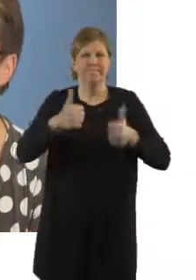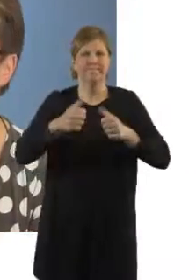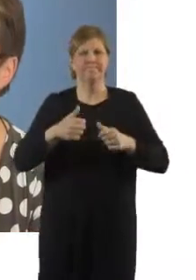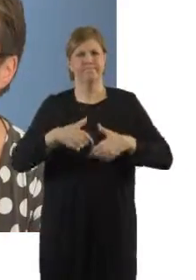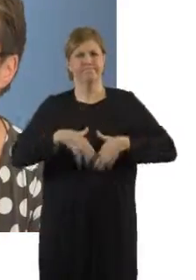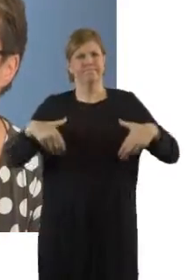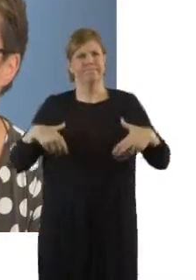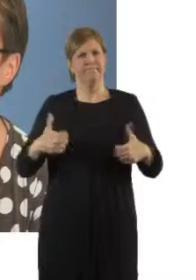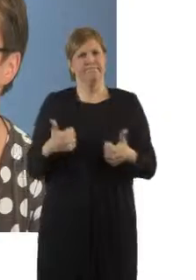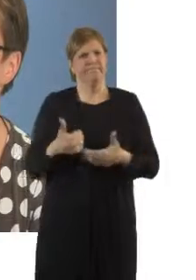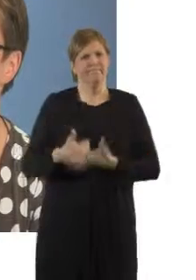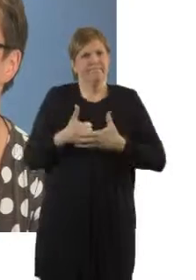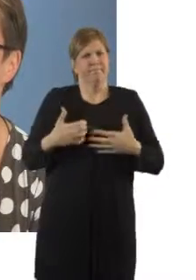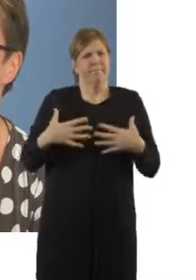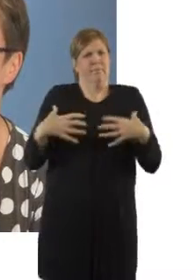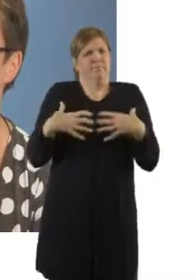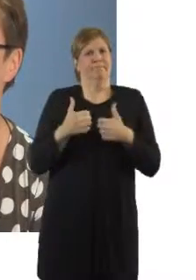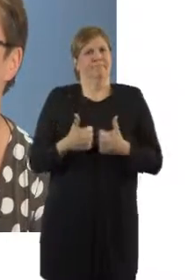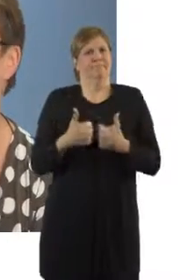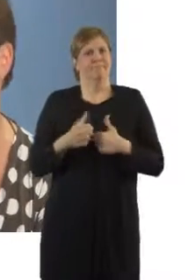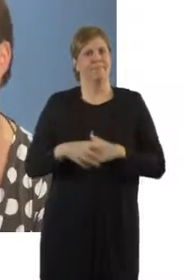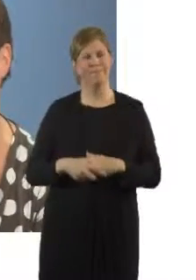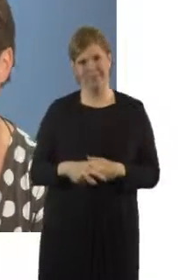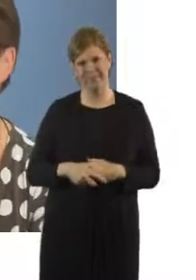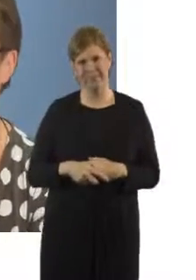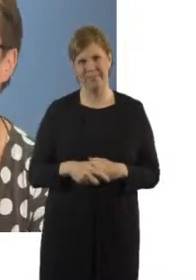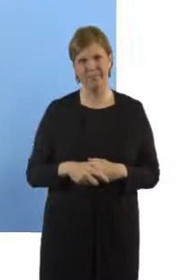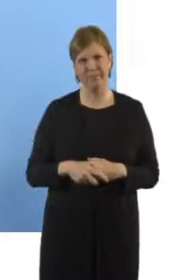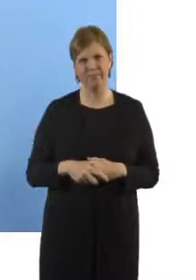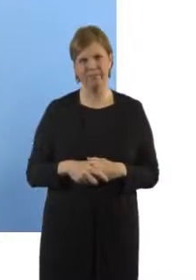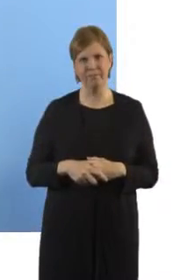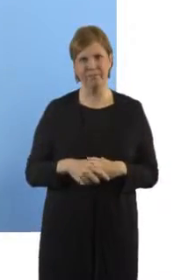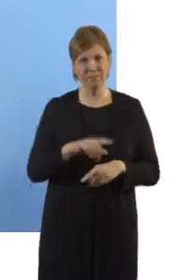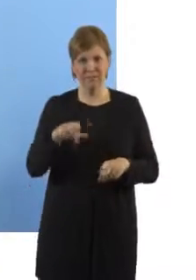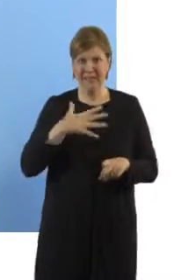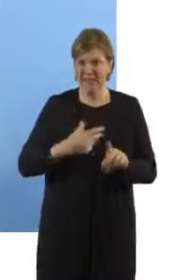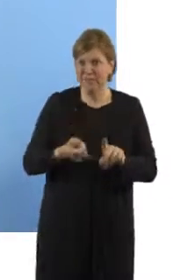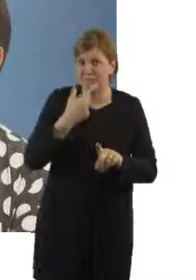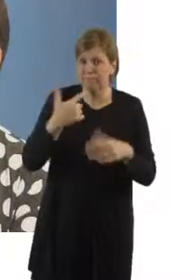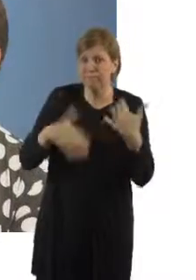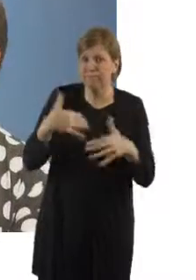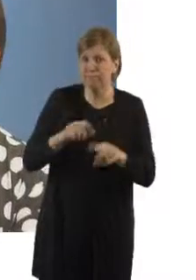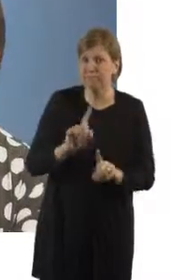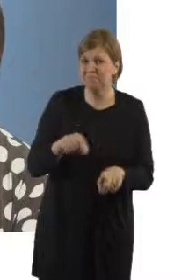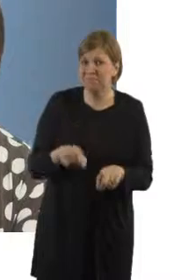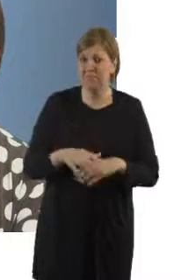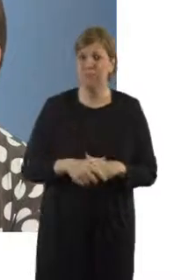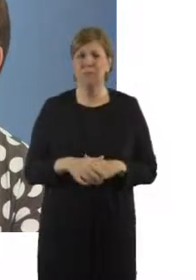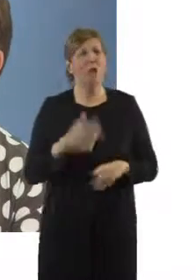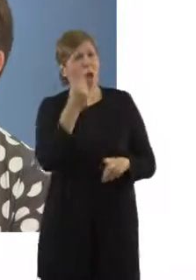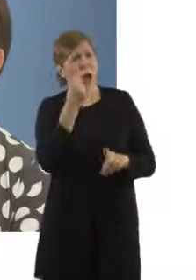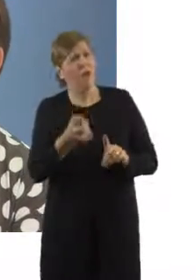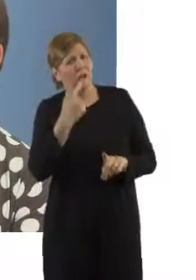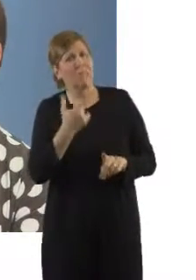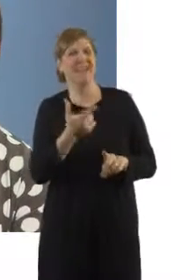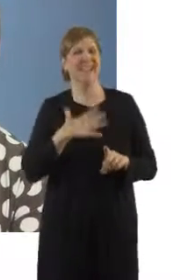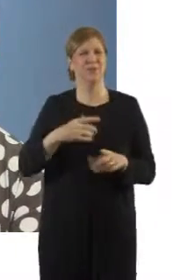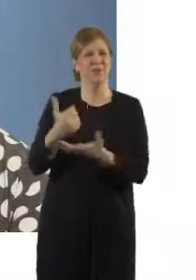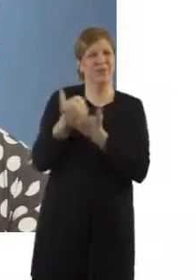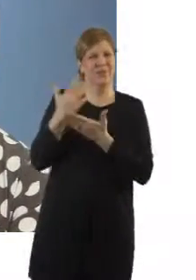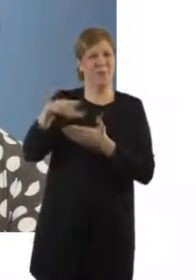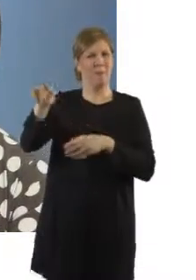but a well-fitted bra should help to support her breasts and ease any discomfort. Could she take pain relief? She can take some pain relief, but she should seek